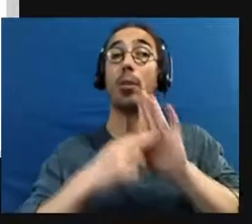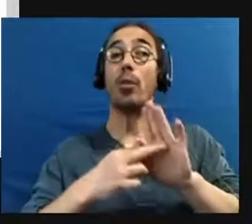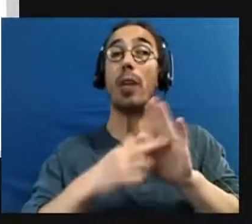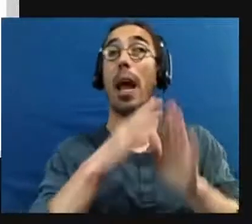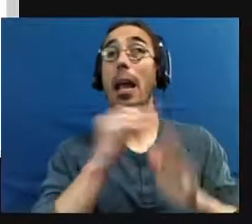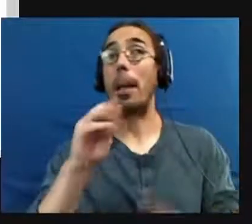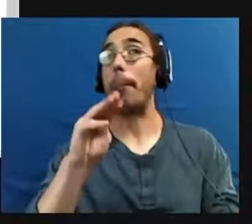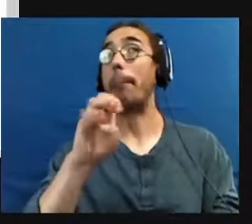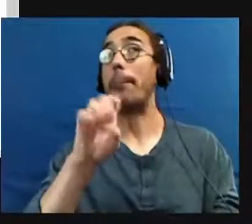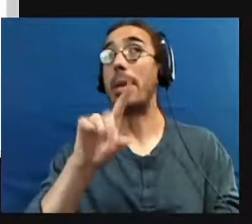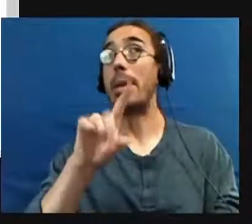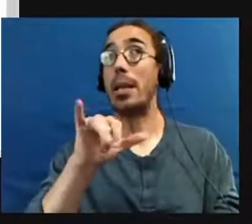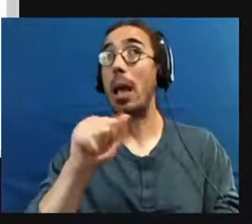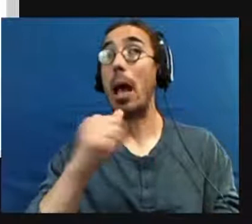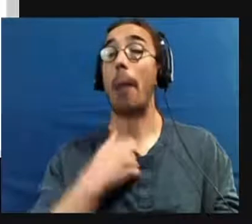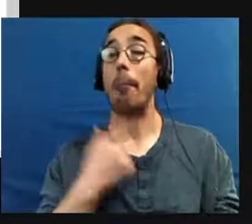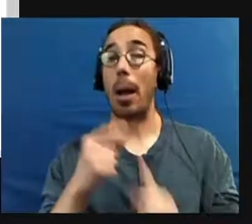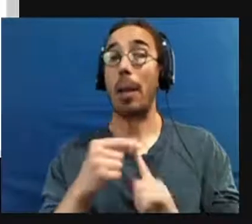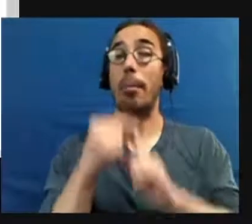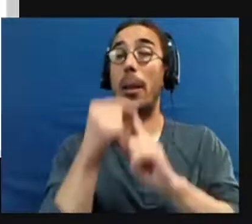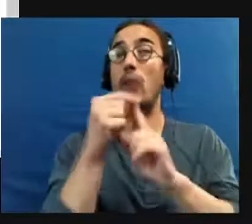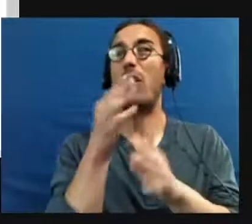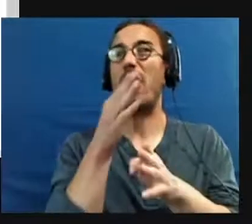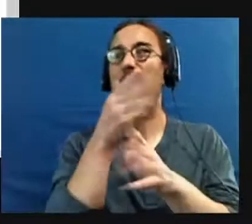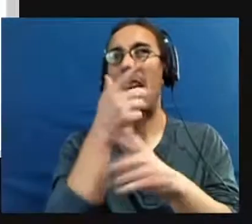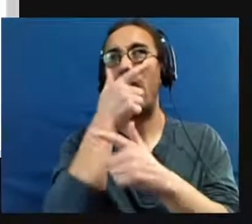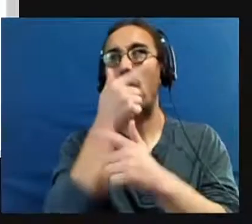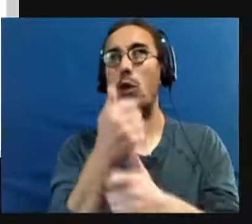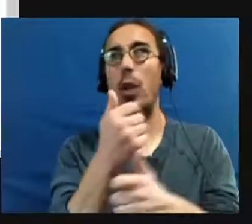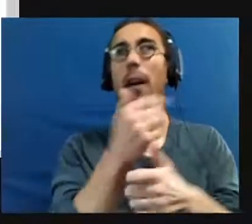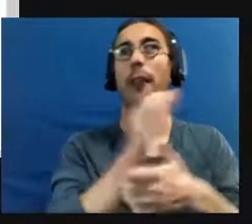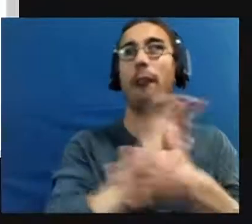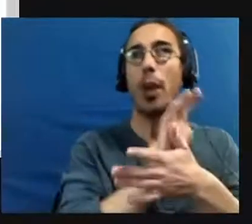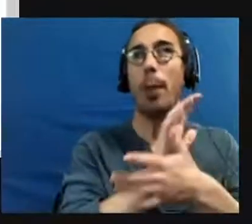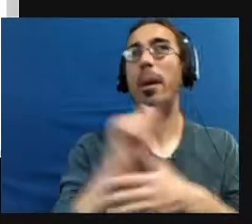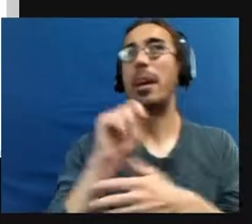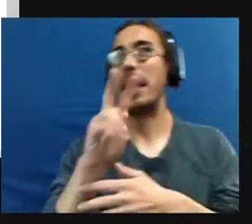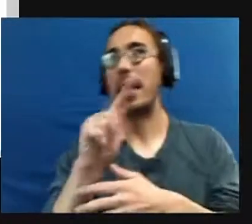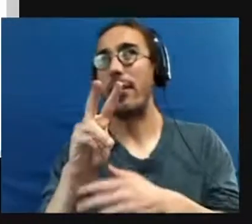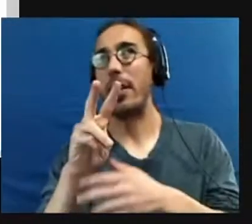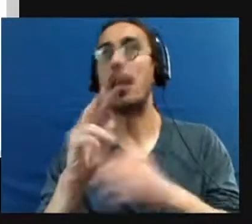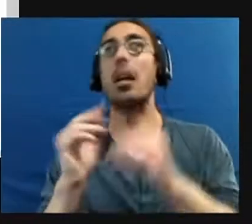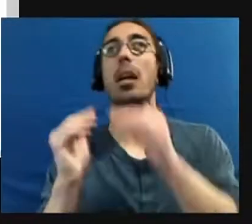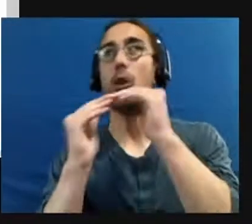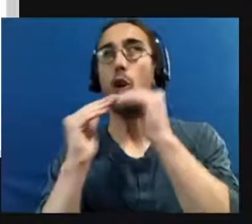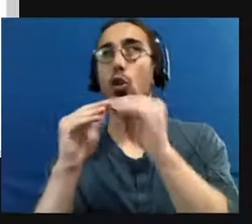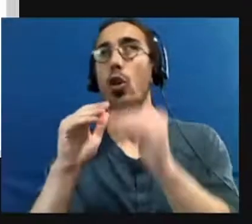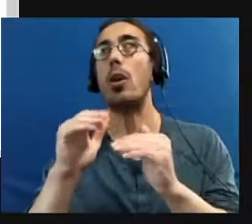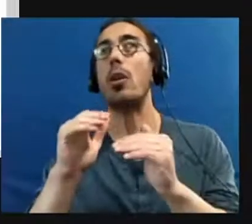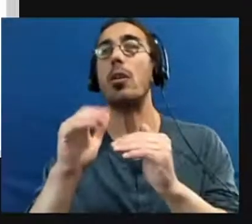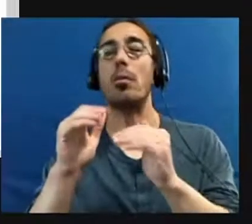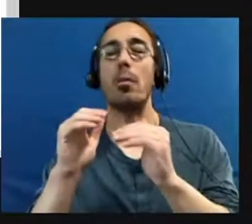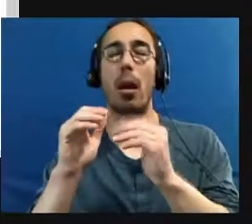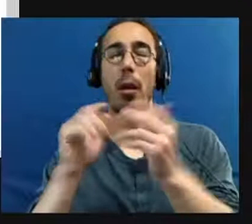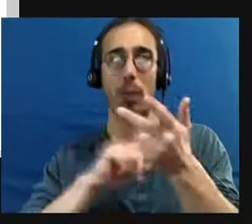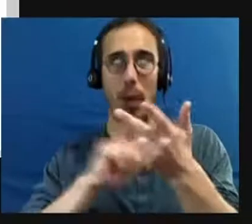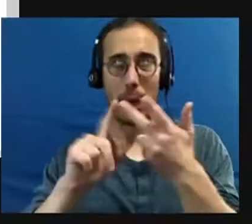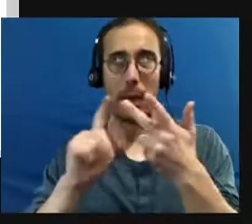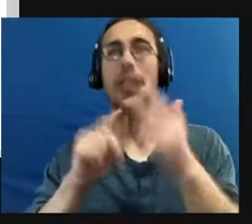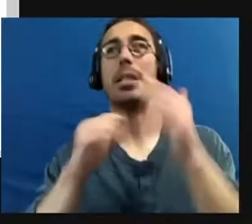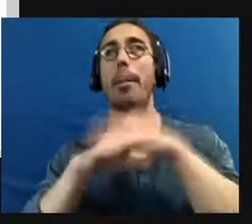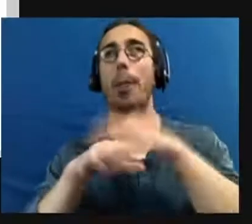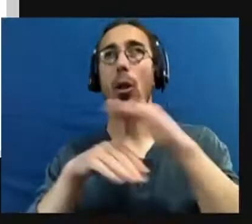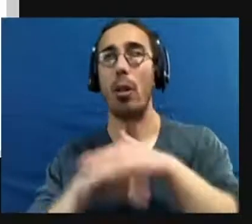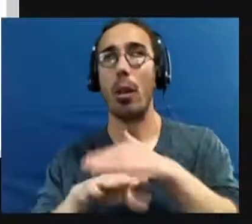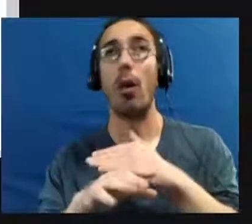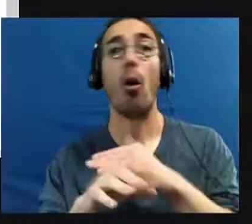is that my special interests include film, TV, social justice, early childhood development, and accessibility.